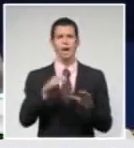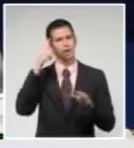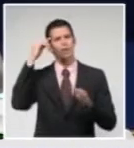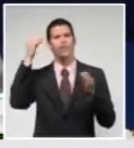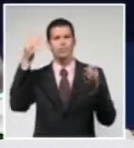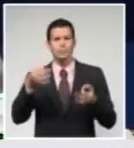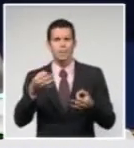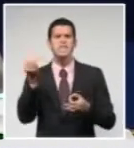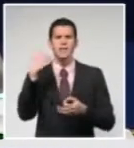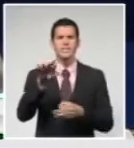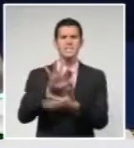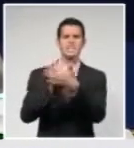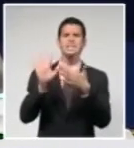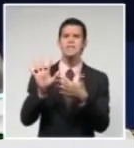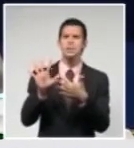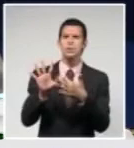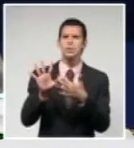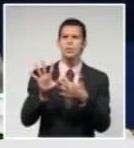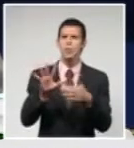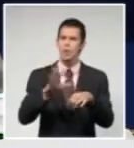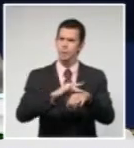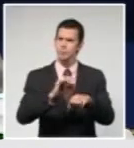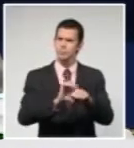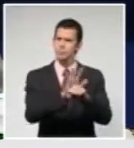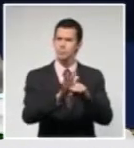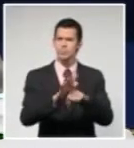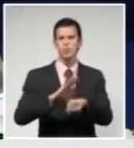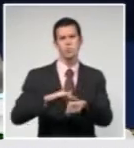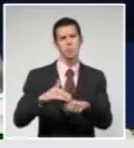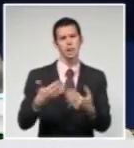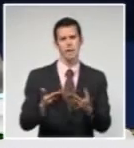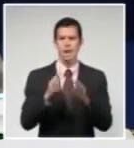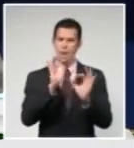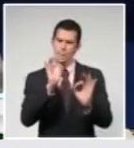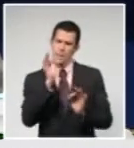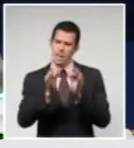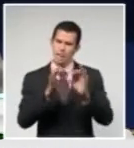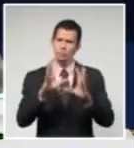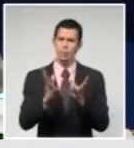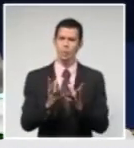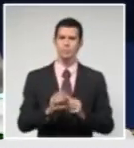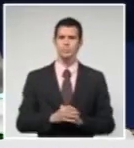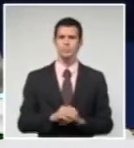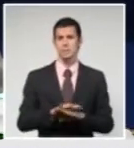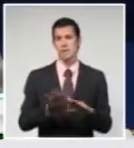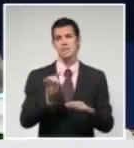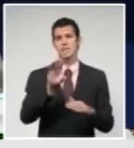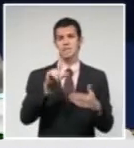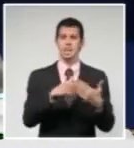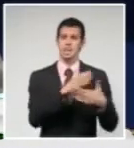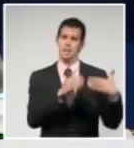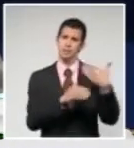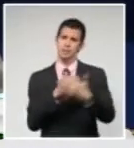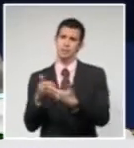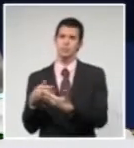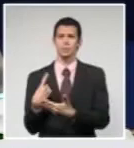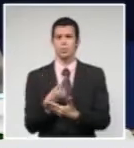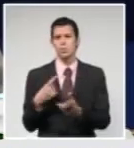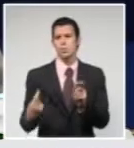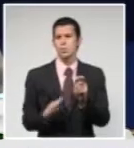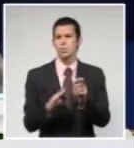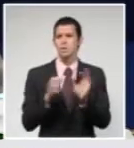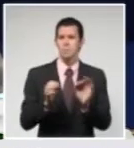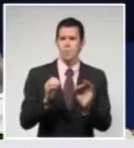Yesterday, no one to have tested positive for the virus contracted it abroad, meaning that imported